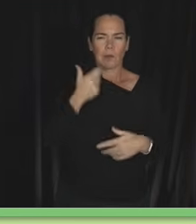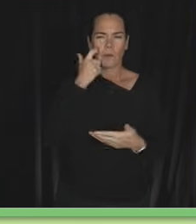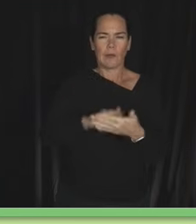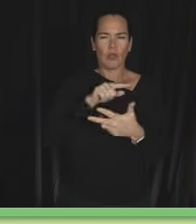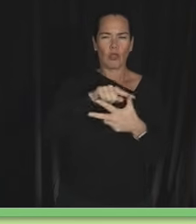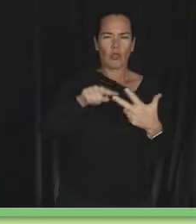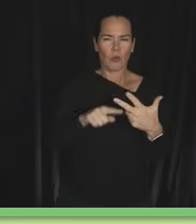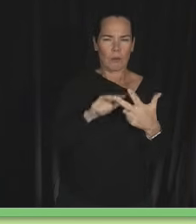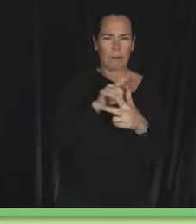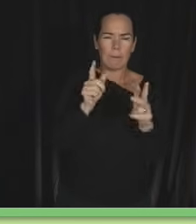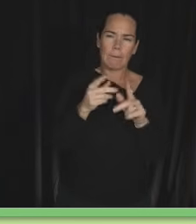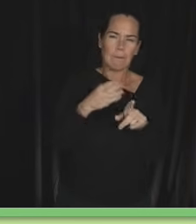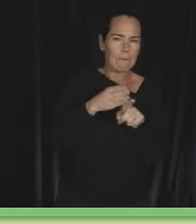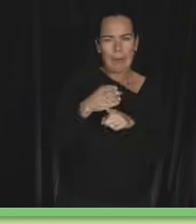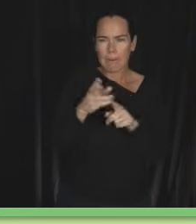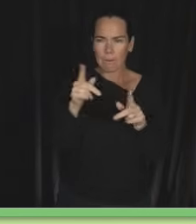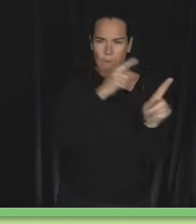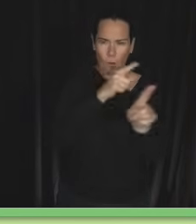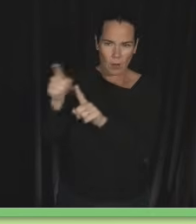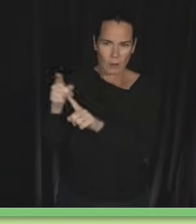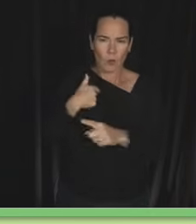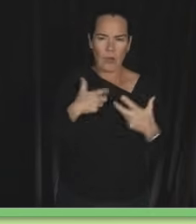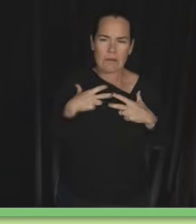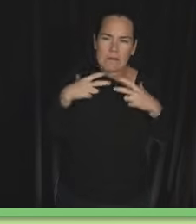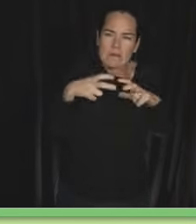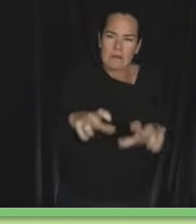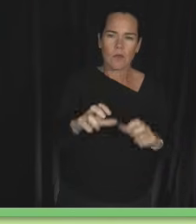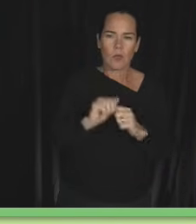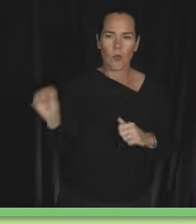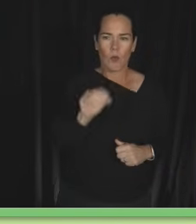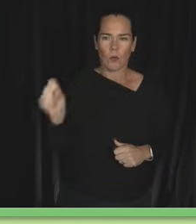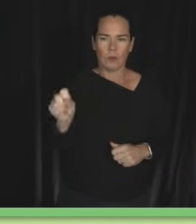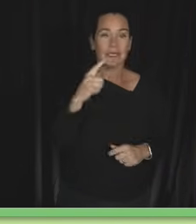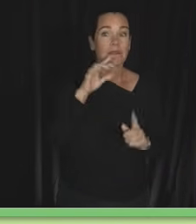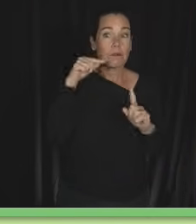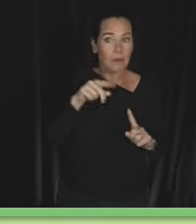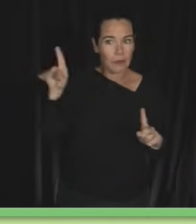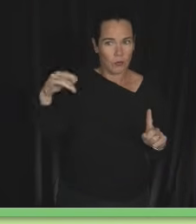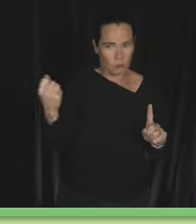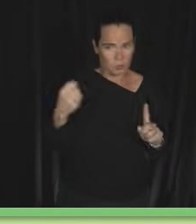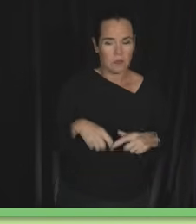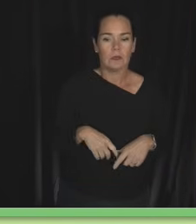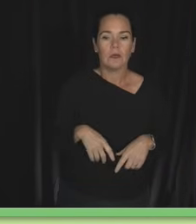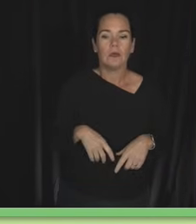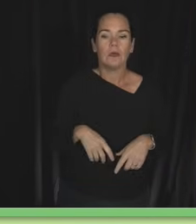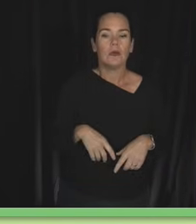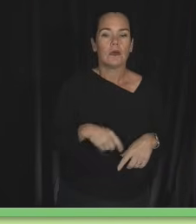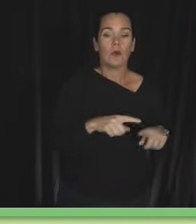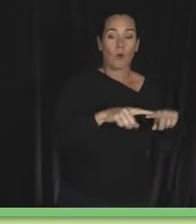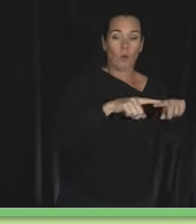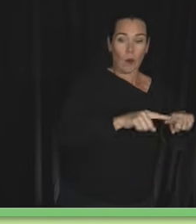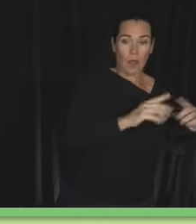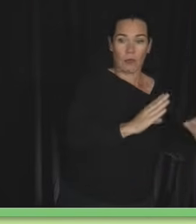stories that we rallied around at Google and invested a ton in the open source community, especially in Kubernetes. Reliability, the relationship